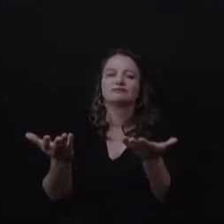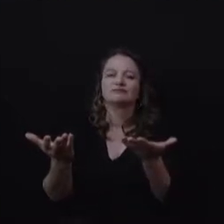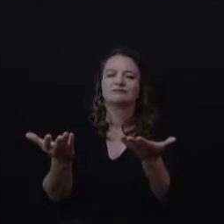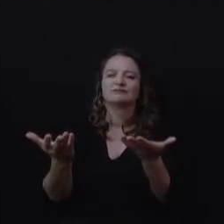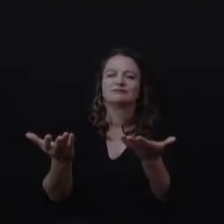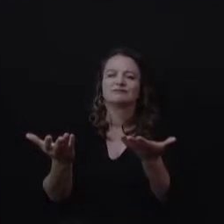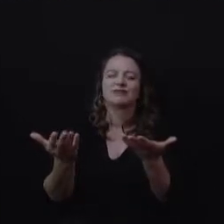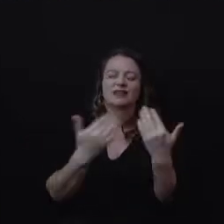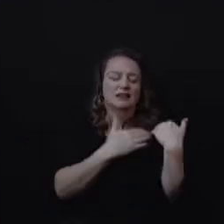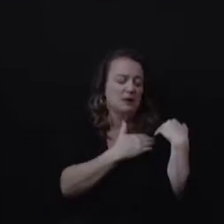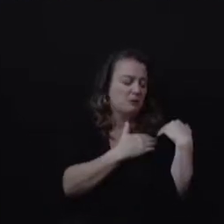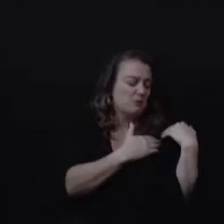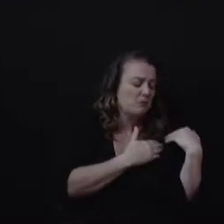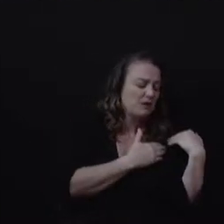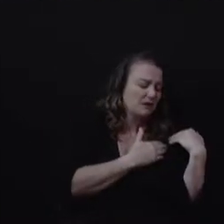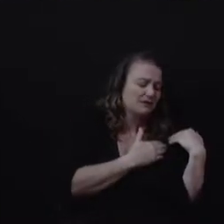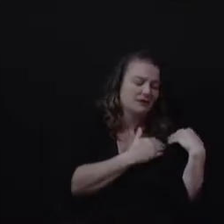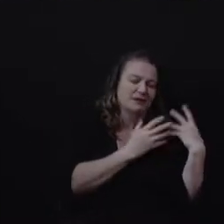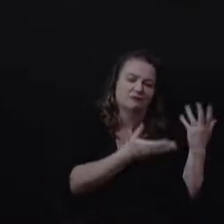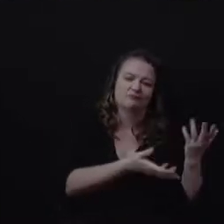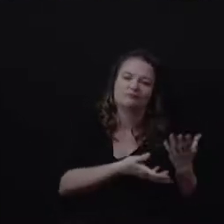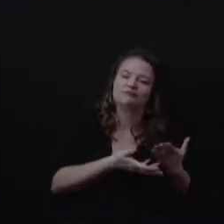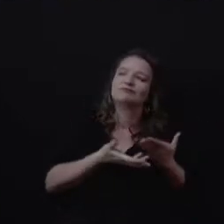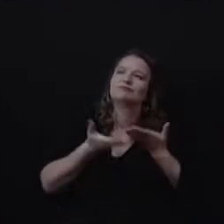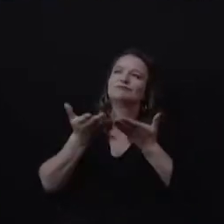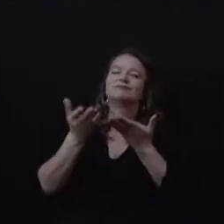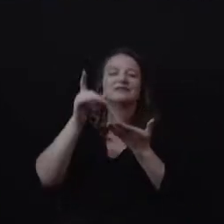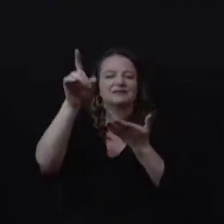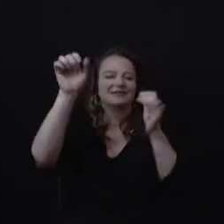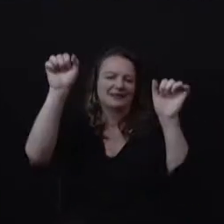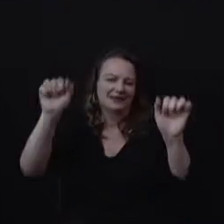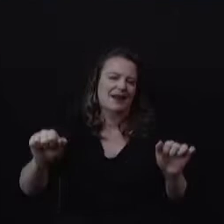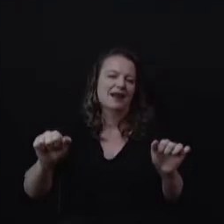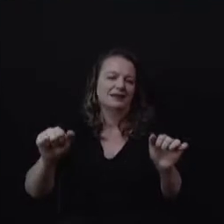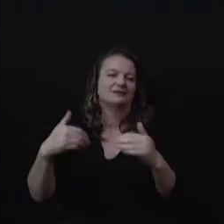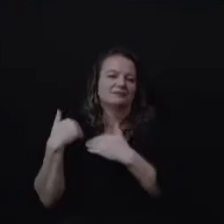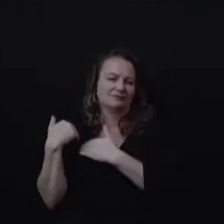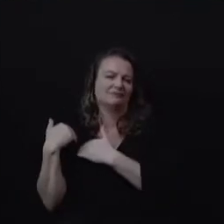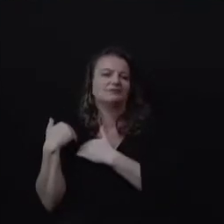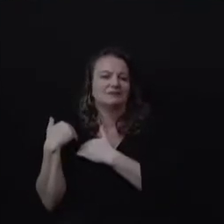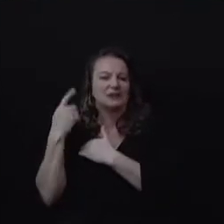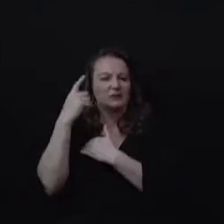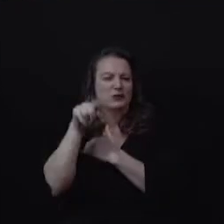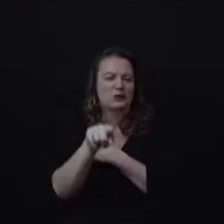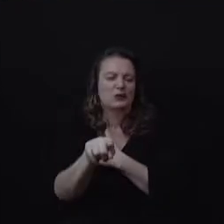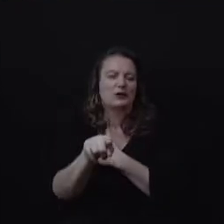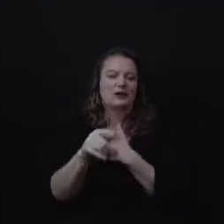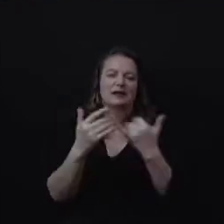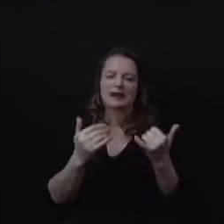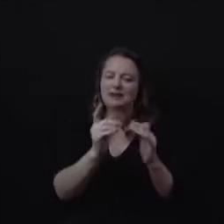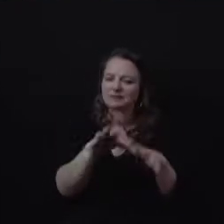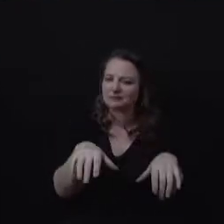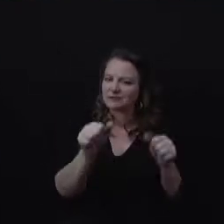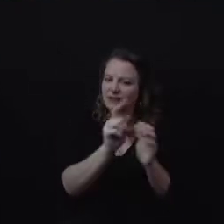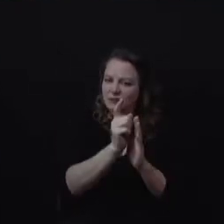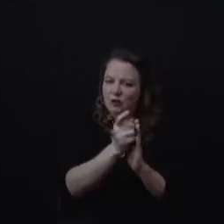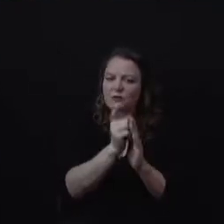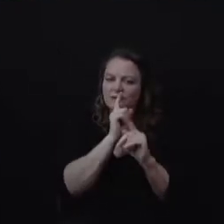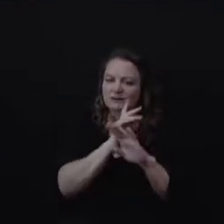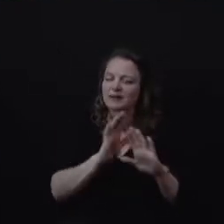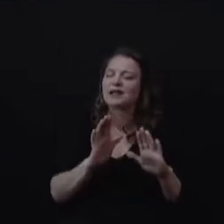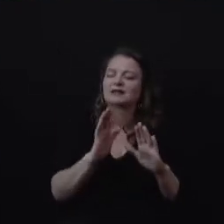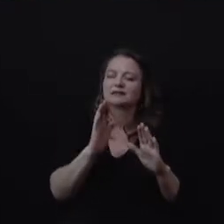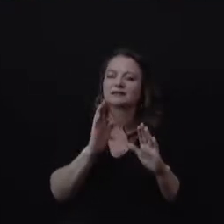that burden to the only one who can carry it for you. Take a moment right now between you and the Lord to do just that.